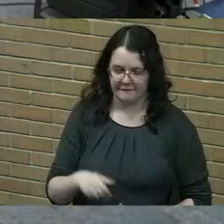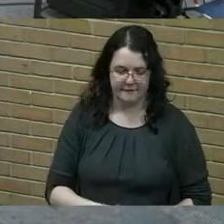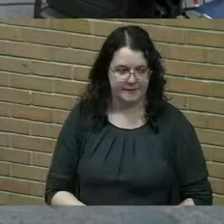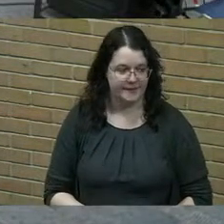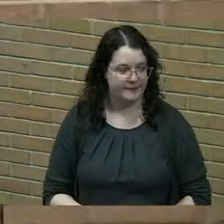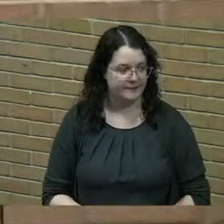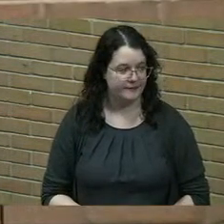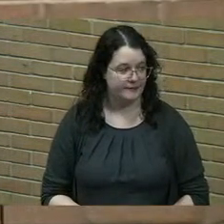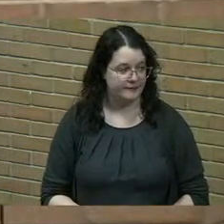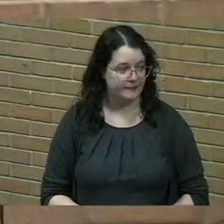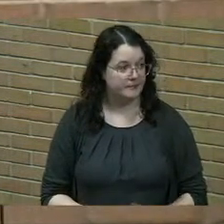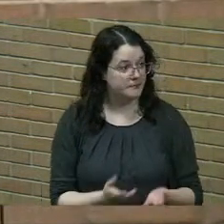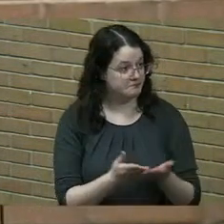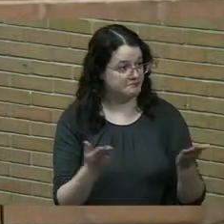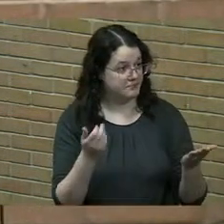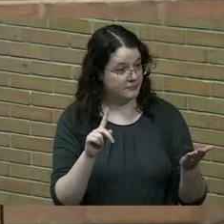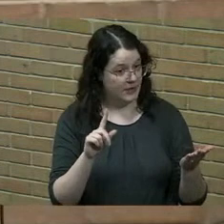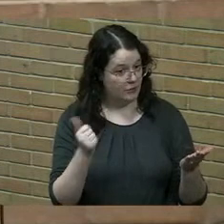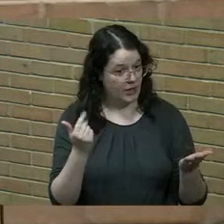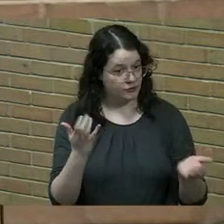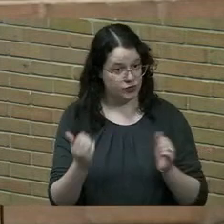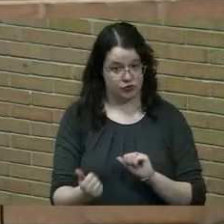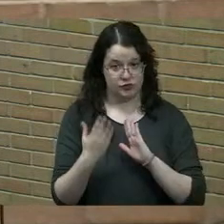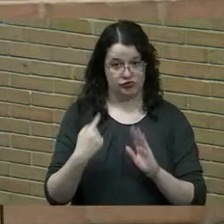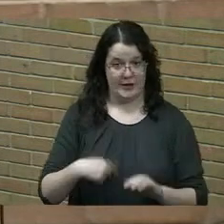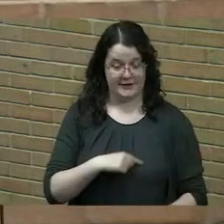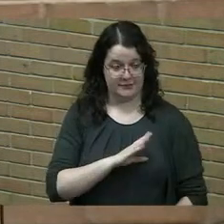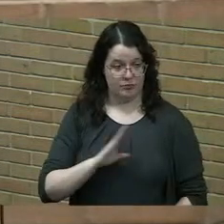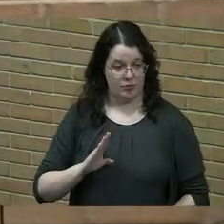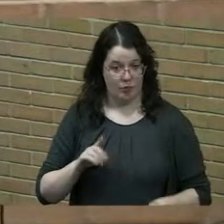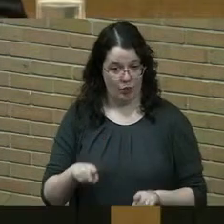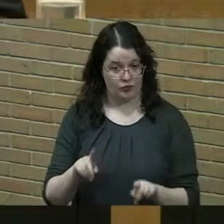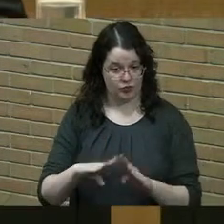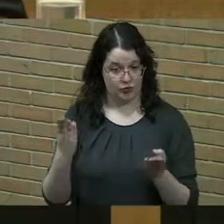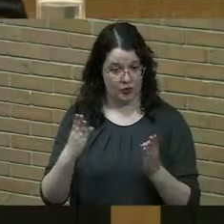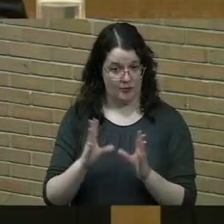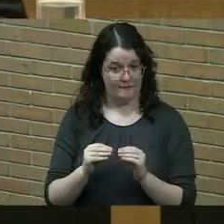Is there anyone else that would like to address the board this evening during the open forum?